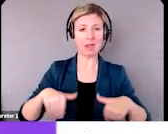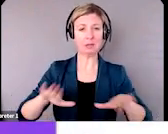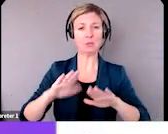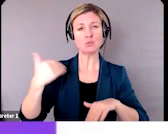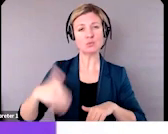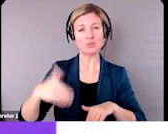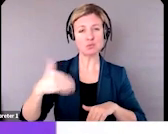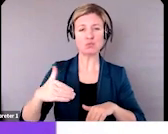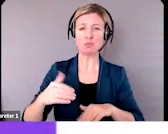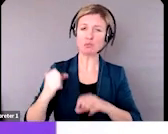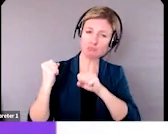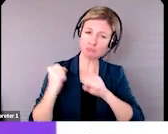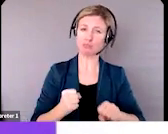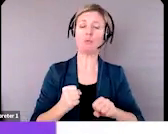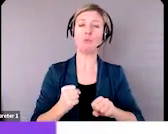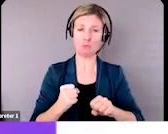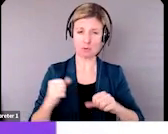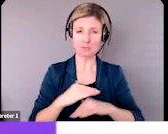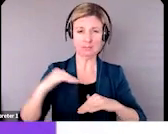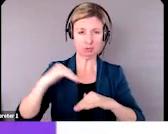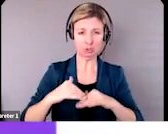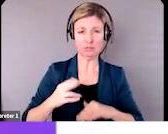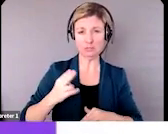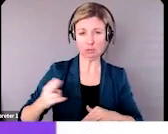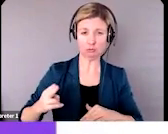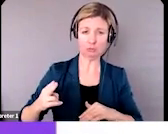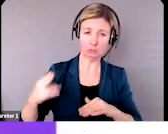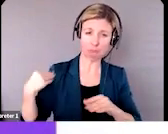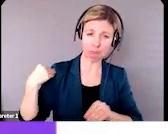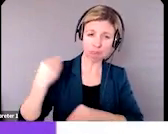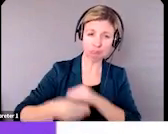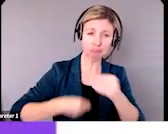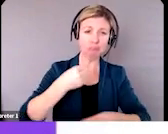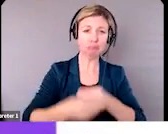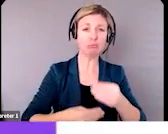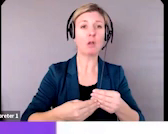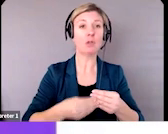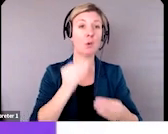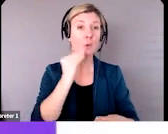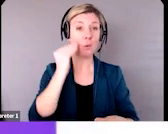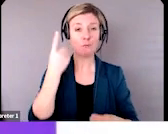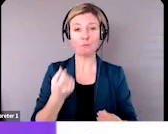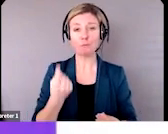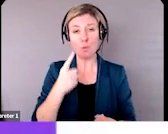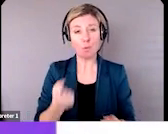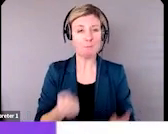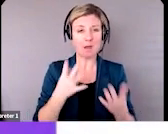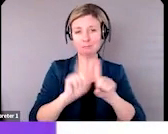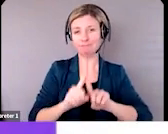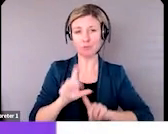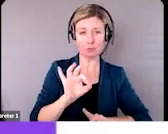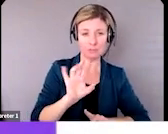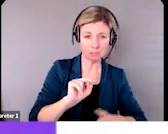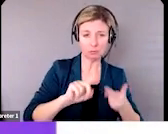rich Indigenous history and home to many First Nations, Inuit, and Métis people